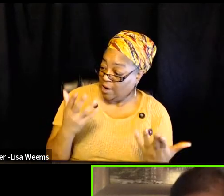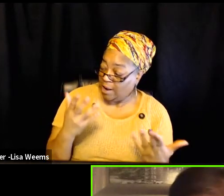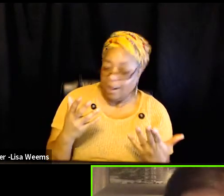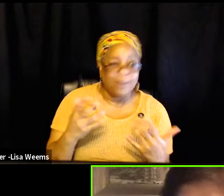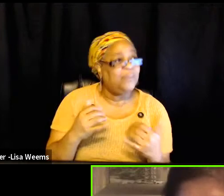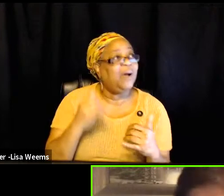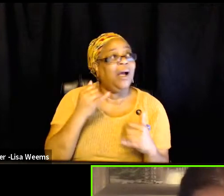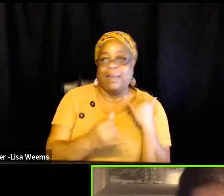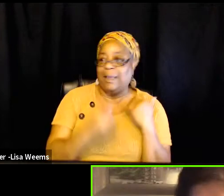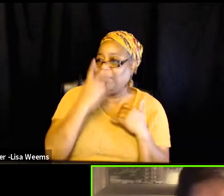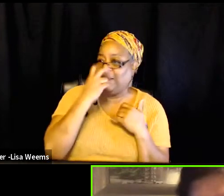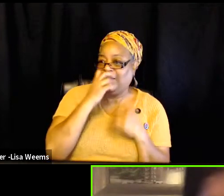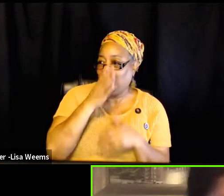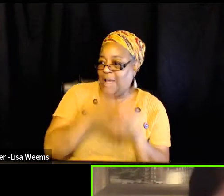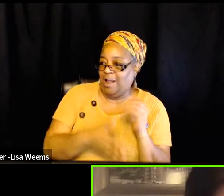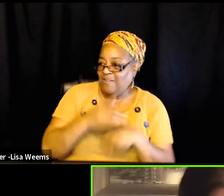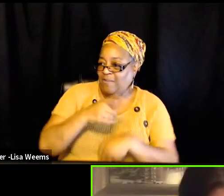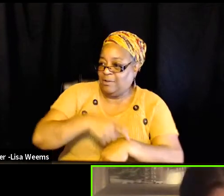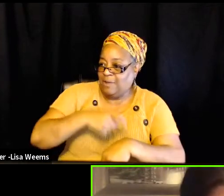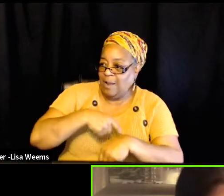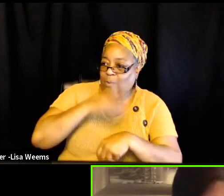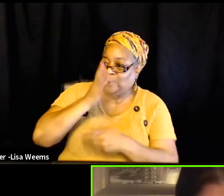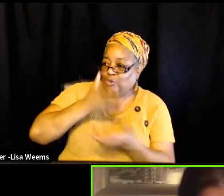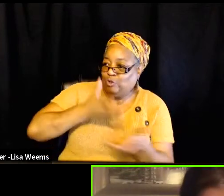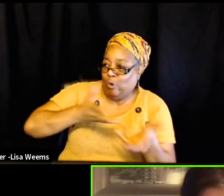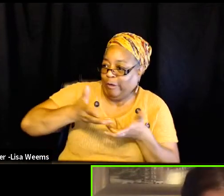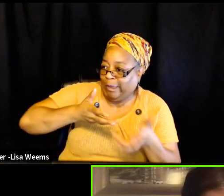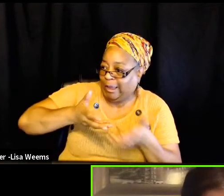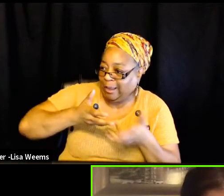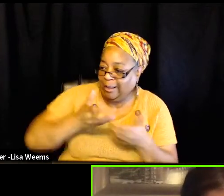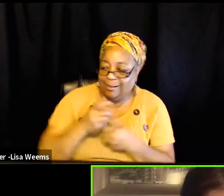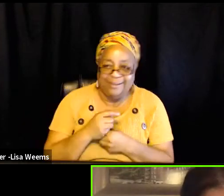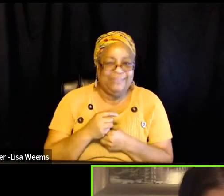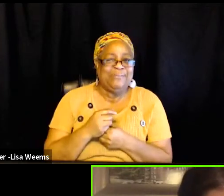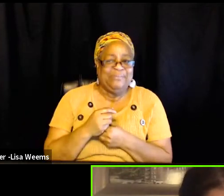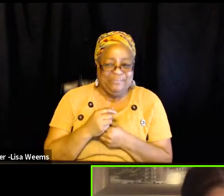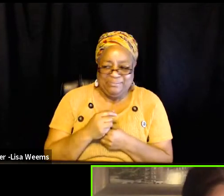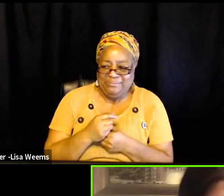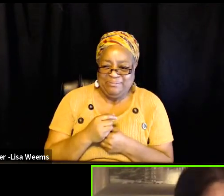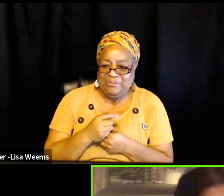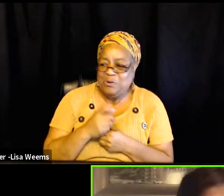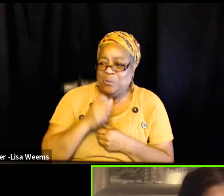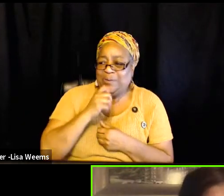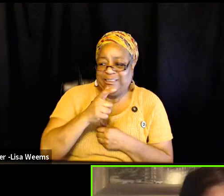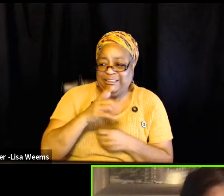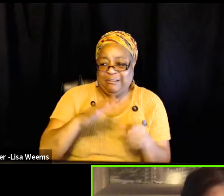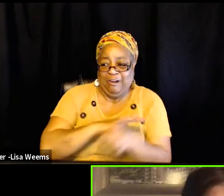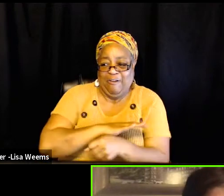of our time for talking with each other, because we've barely gotten through all the things that we would, but